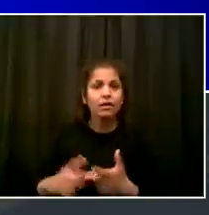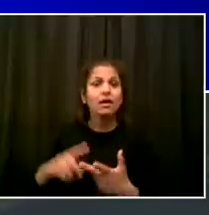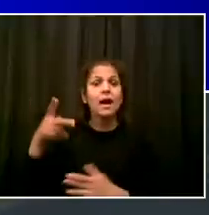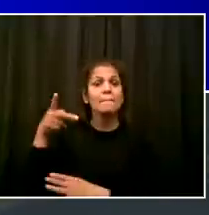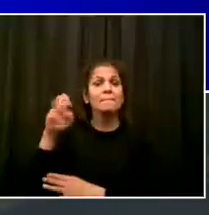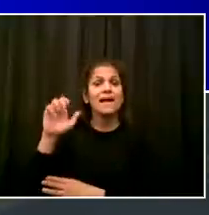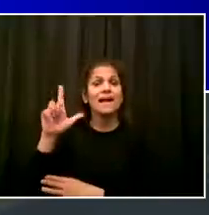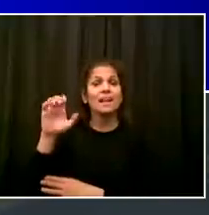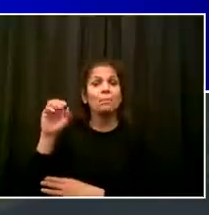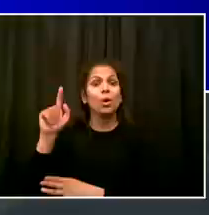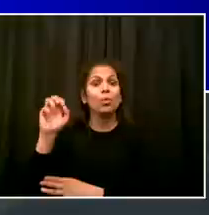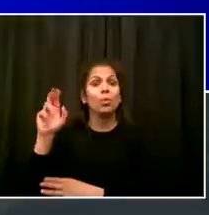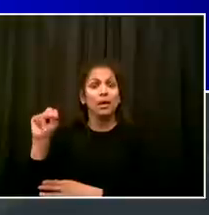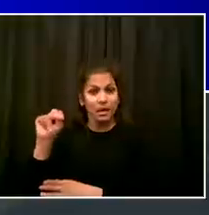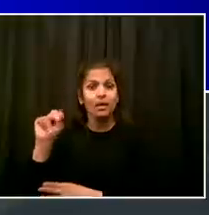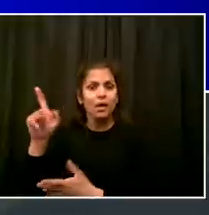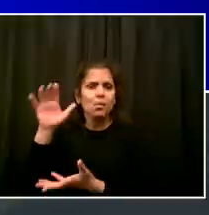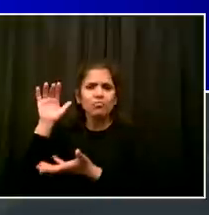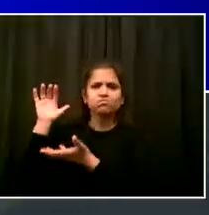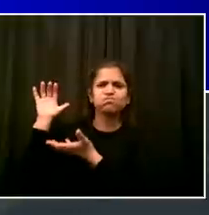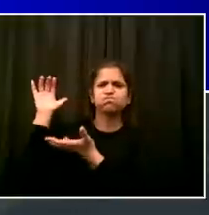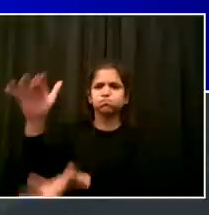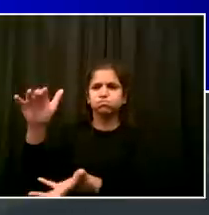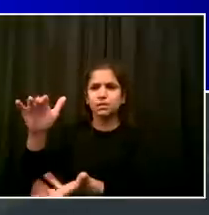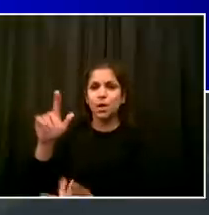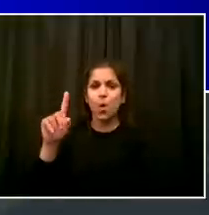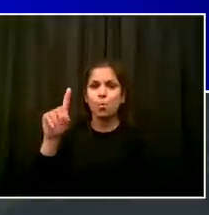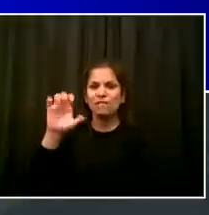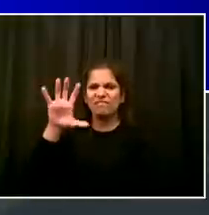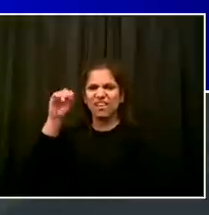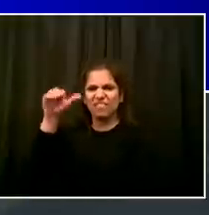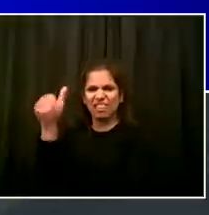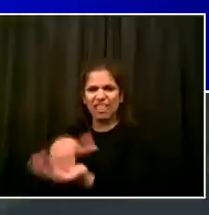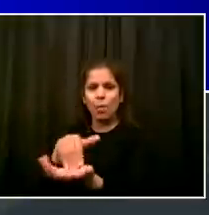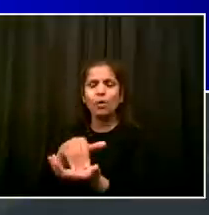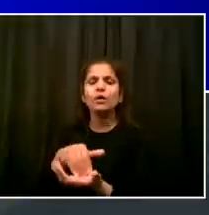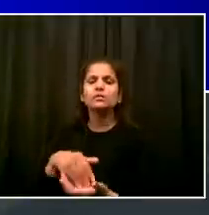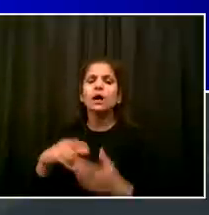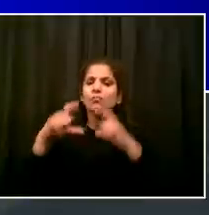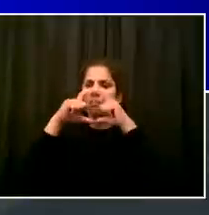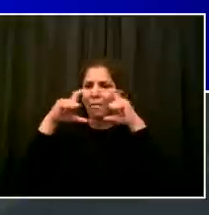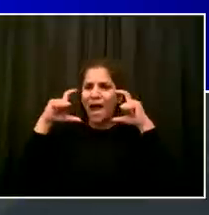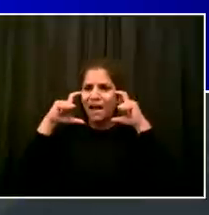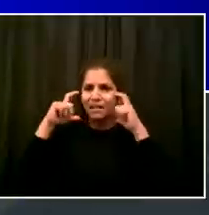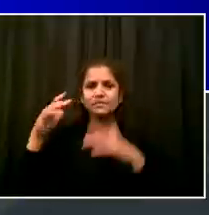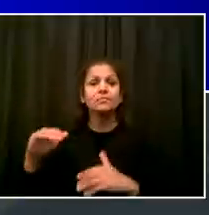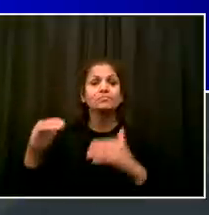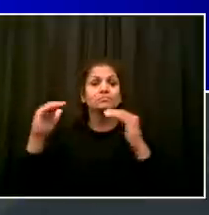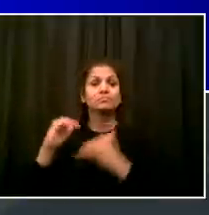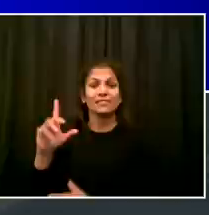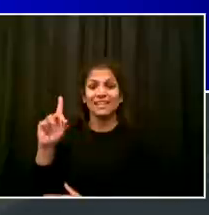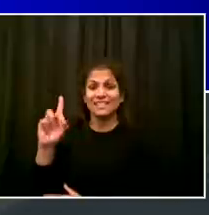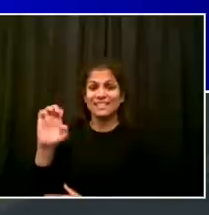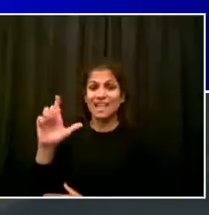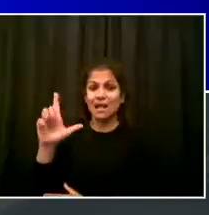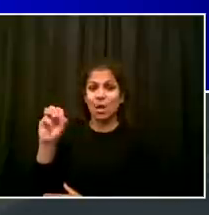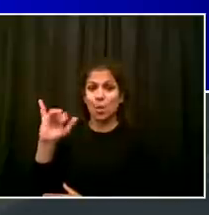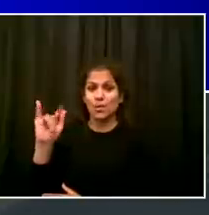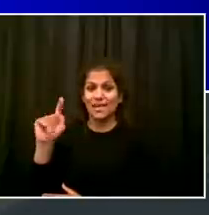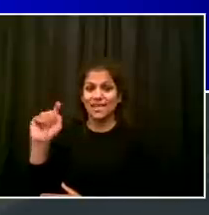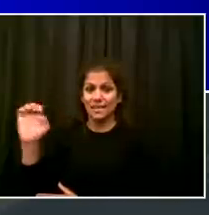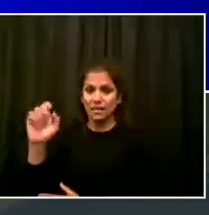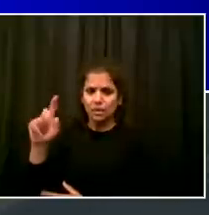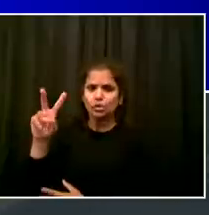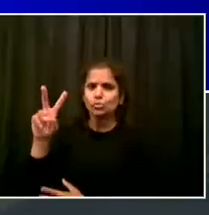people get what they need in the language they speak. They're providing 125,000 in free translation services. We thank them for that. So those